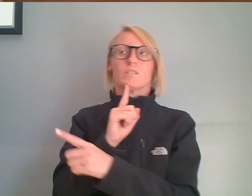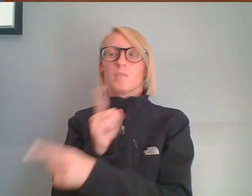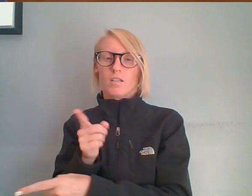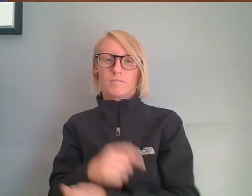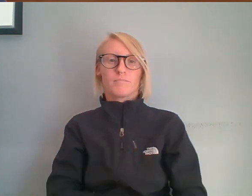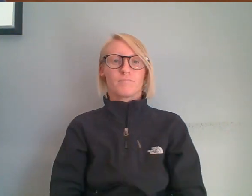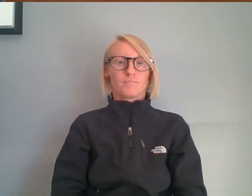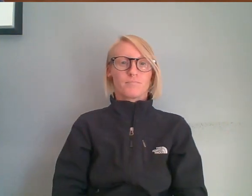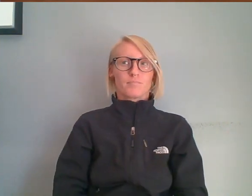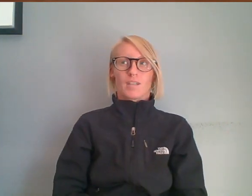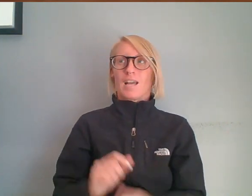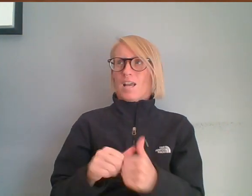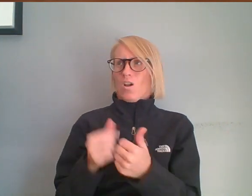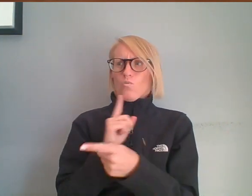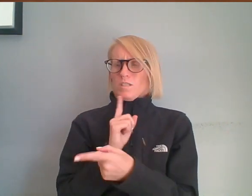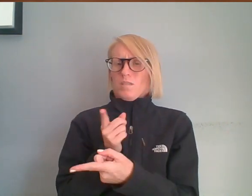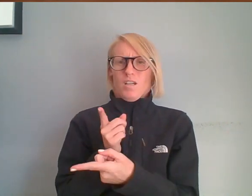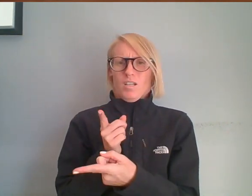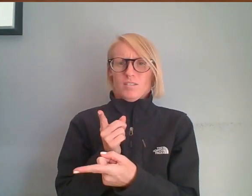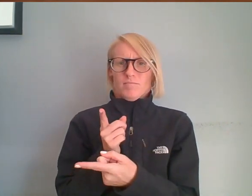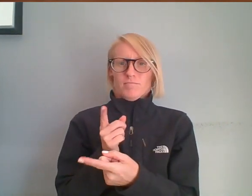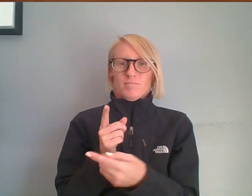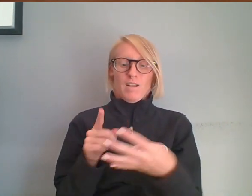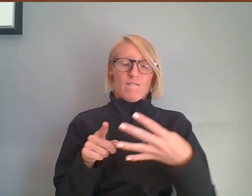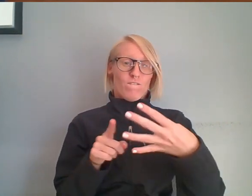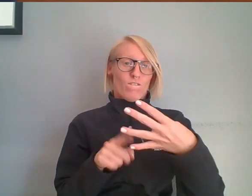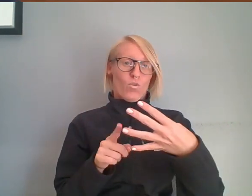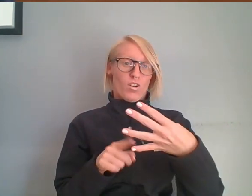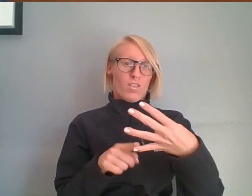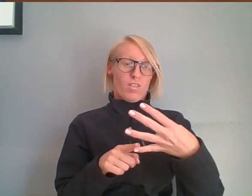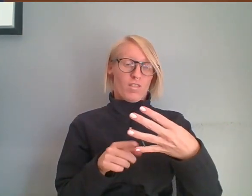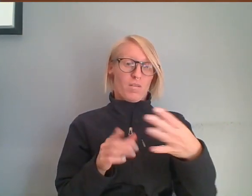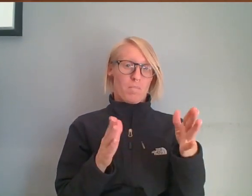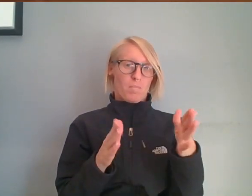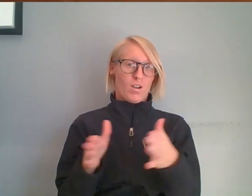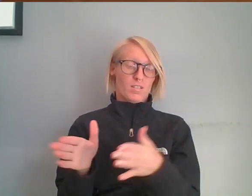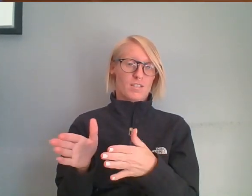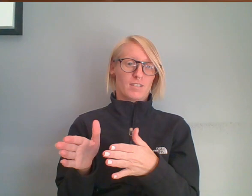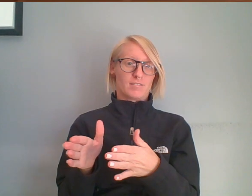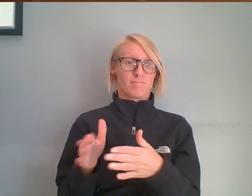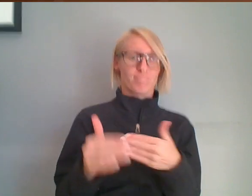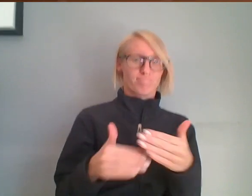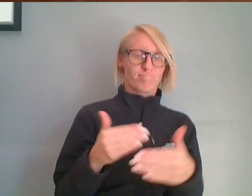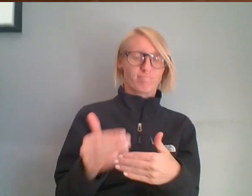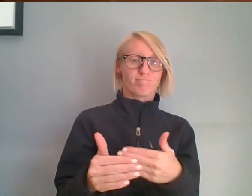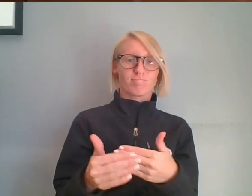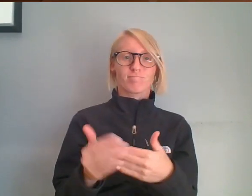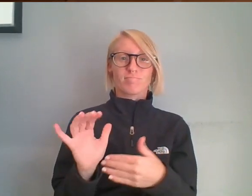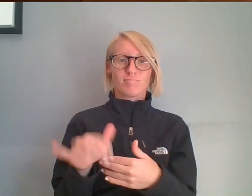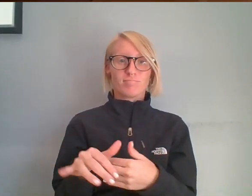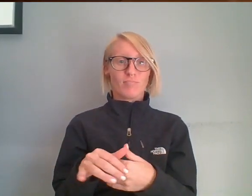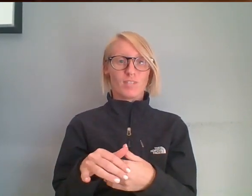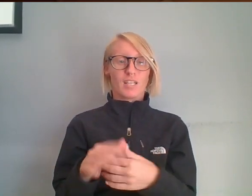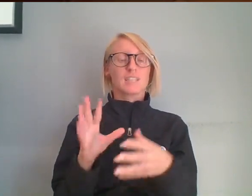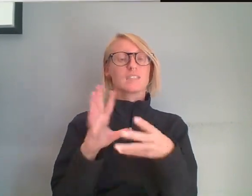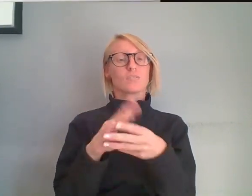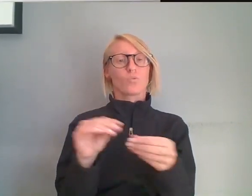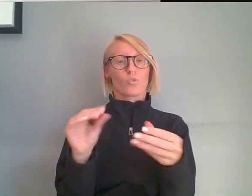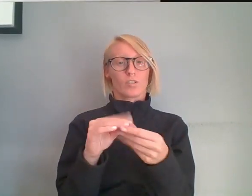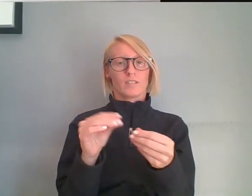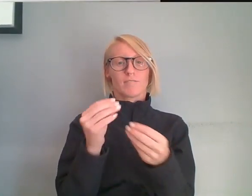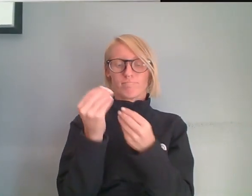Now, how do we respond? That brings us to the fourth part of our process. And that is, we have to tell a story.